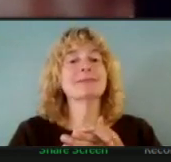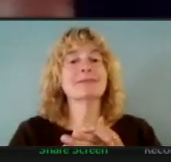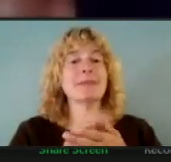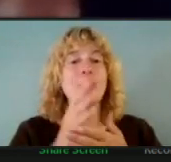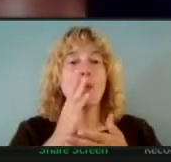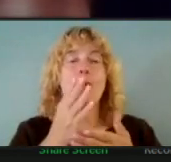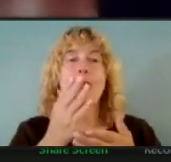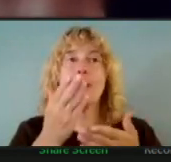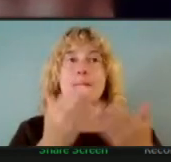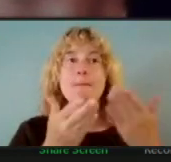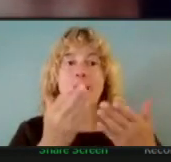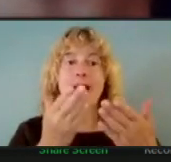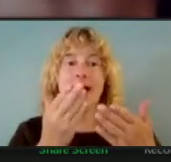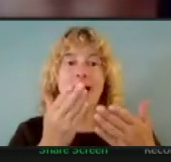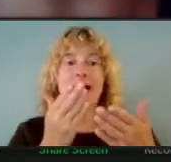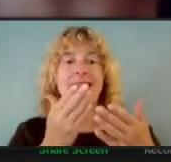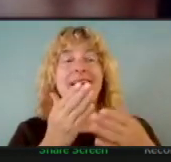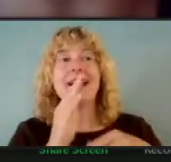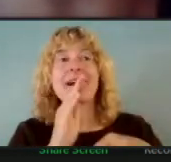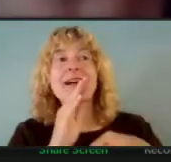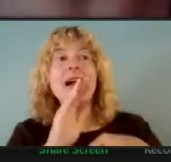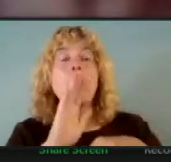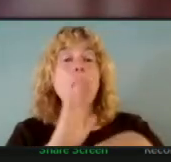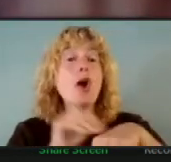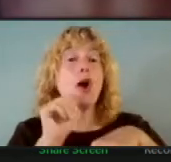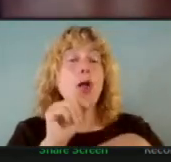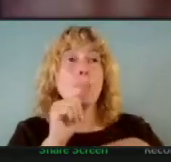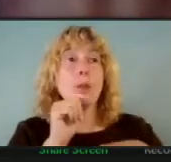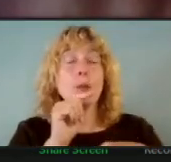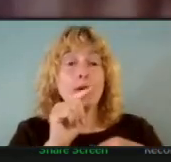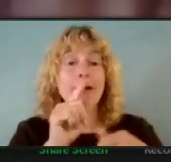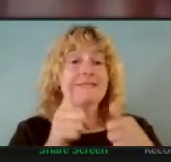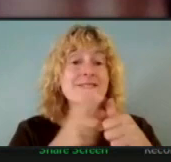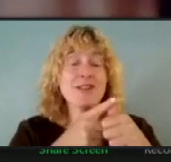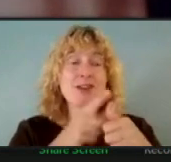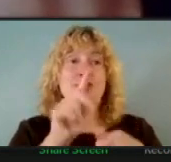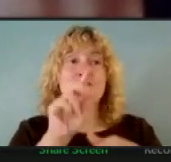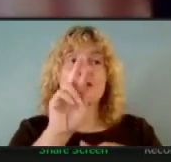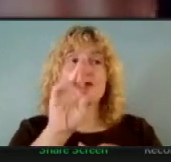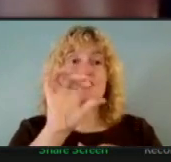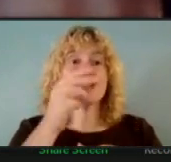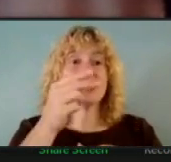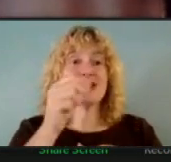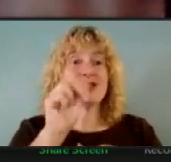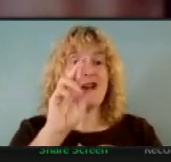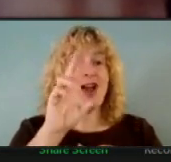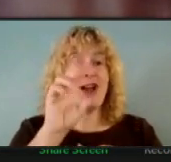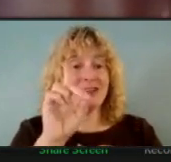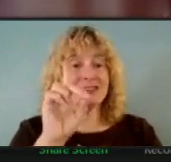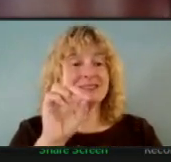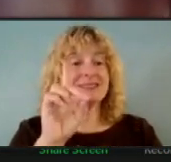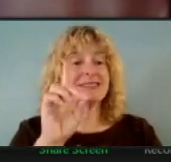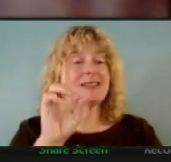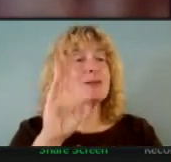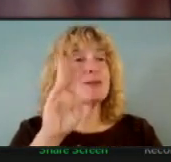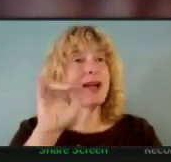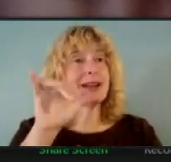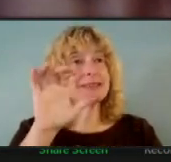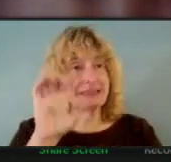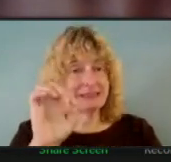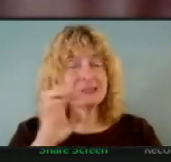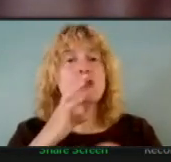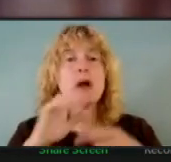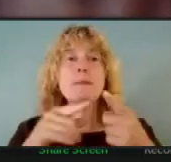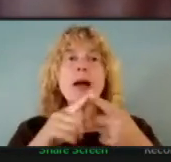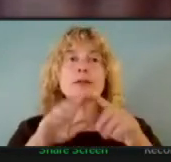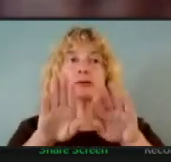a couple of you out with. So first person I'd like to bring will be Richard Bryce to talk about pediatrics and what we are learning about